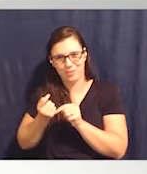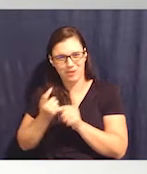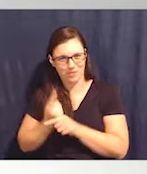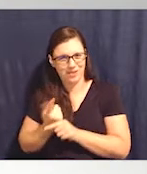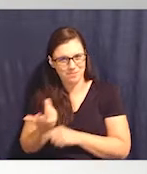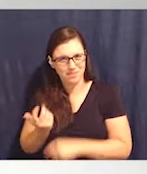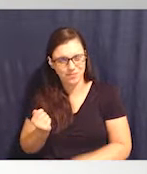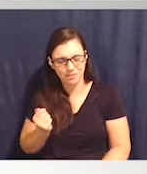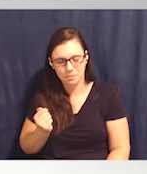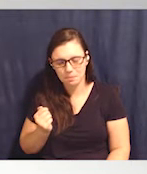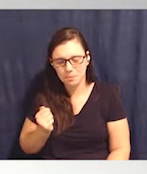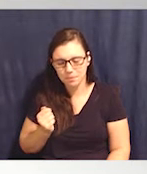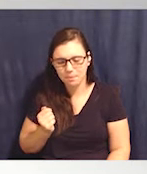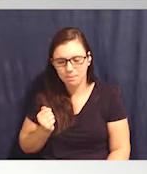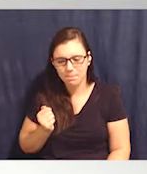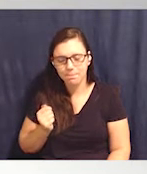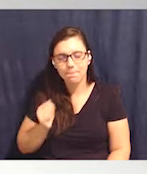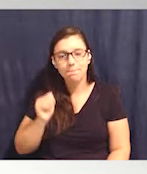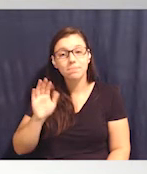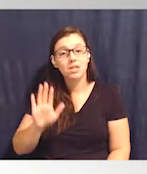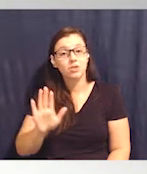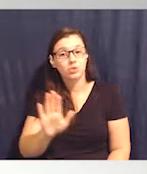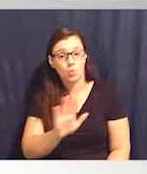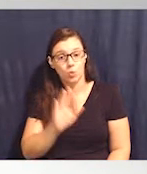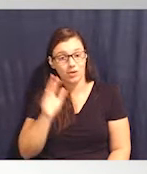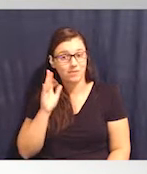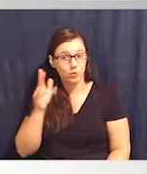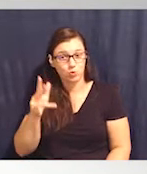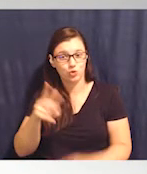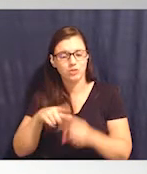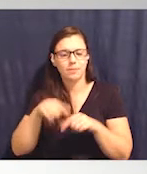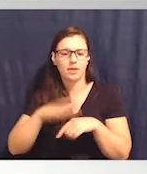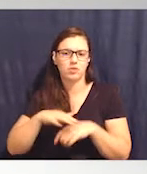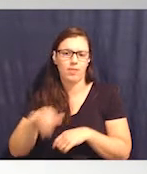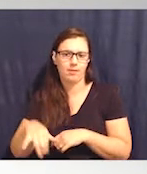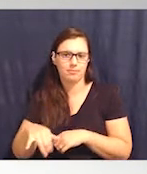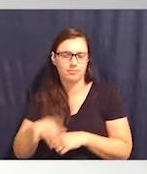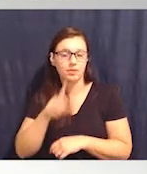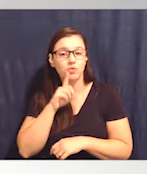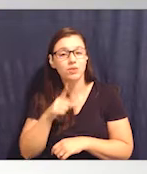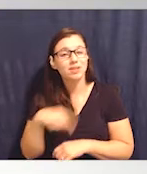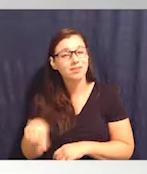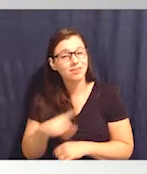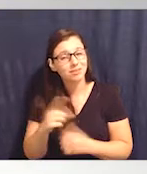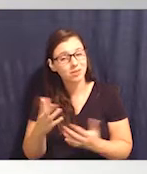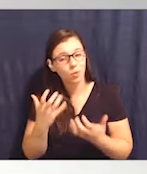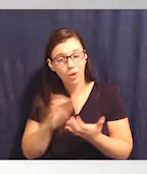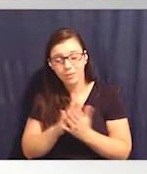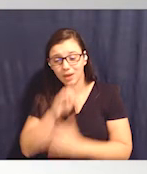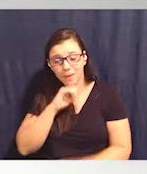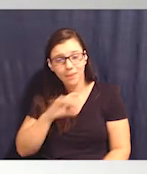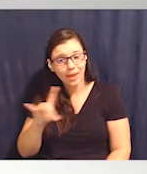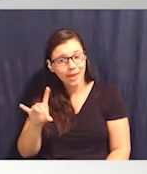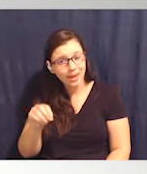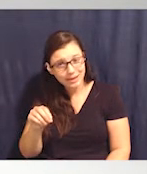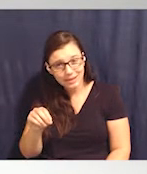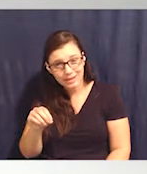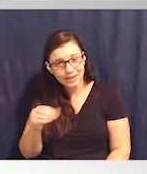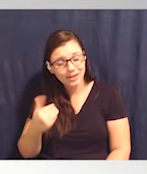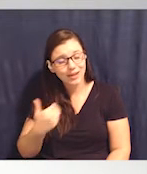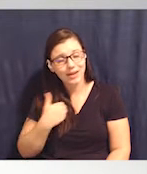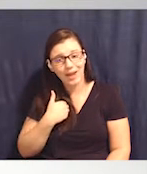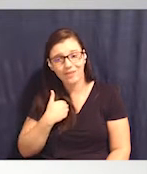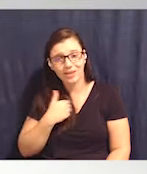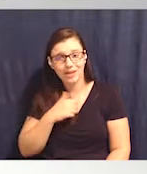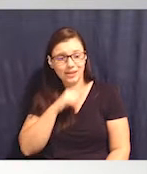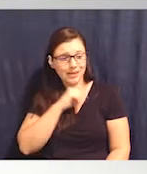Your future depends on it. Do you really want to be 80 years old and having a 60-year-old child living